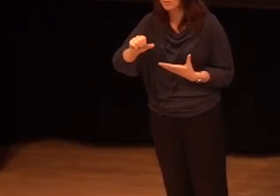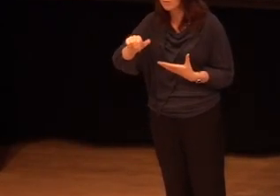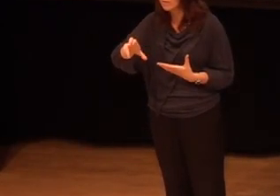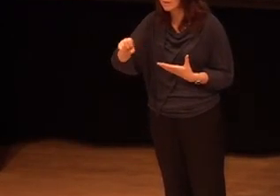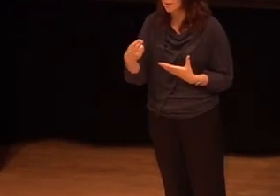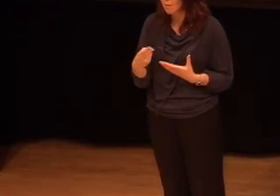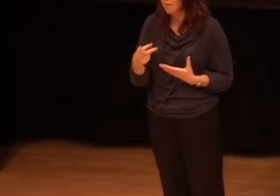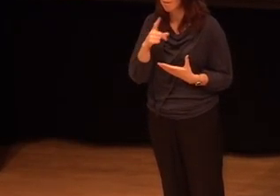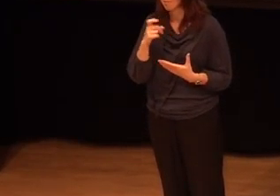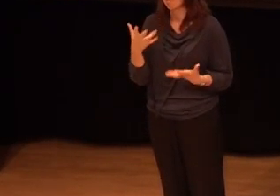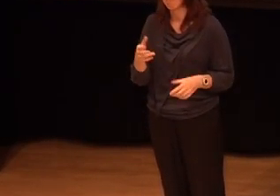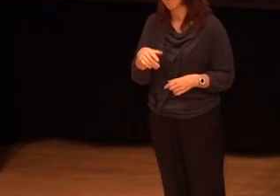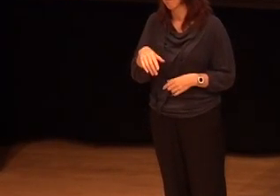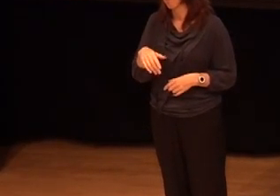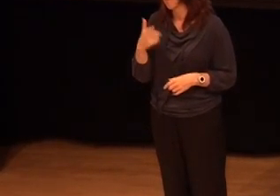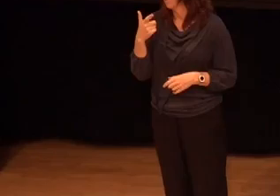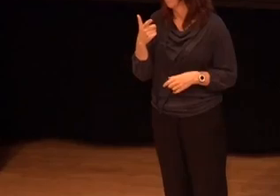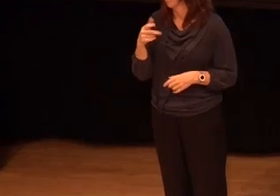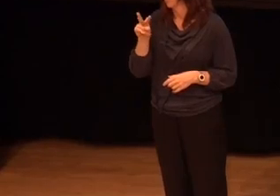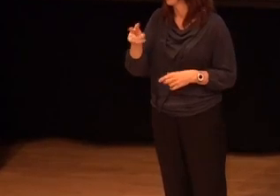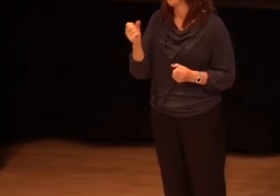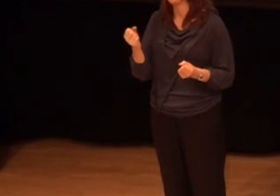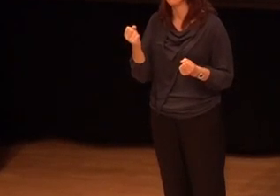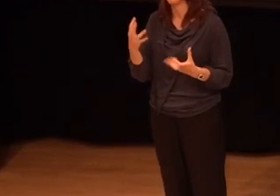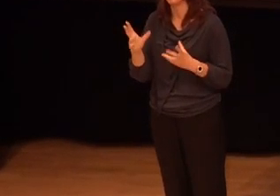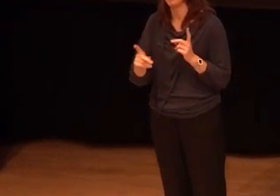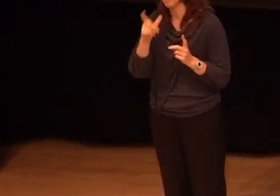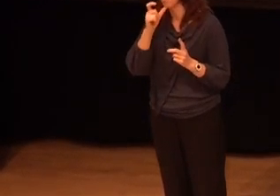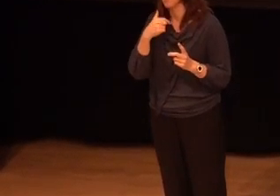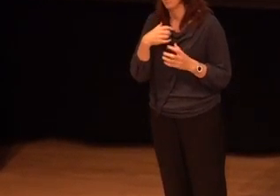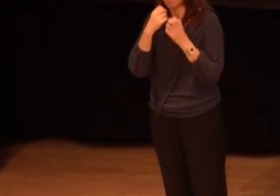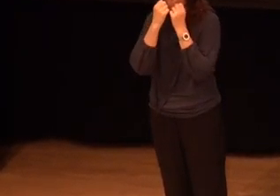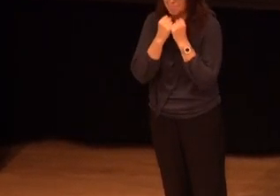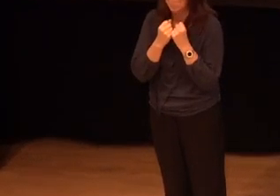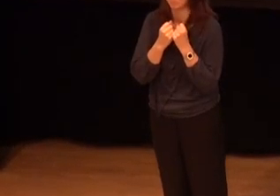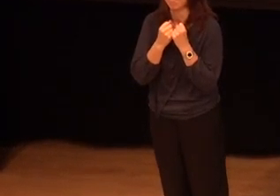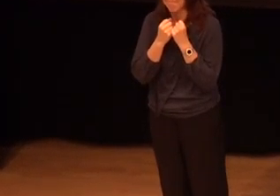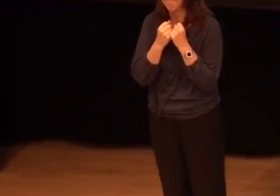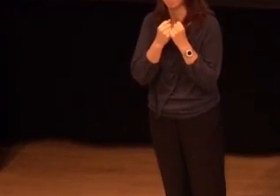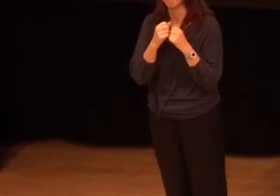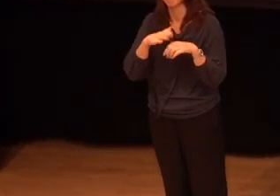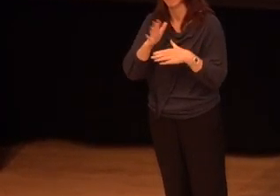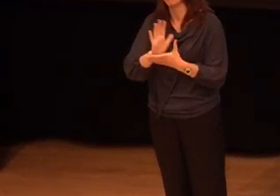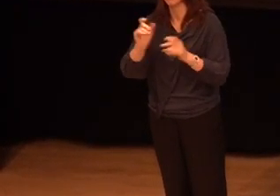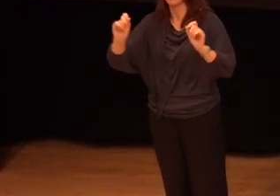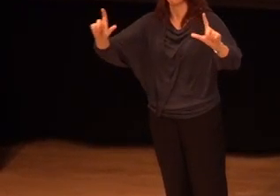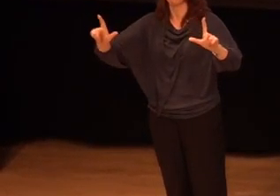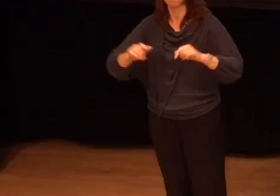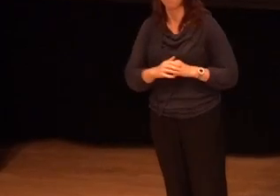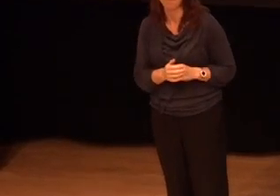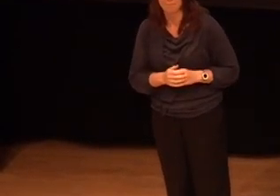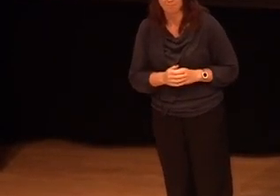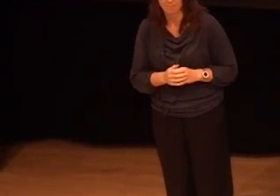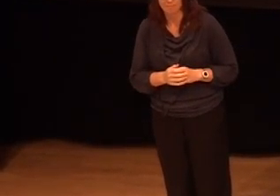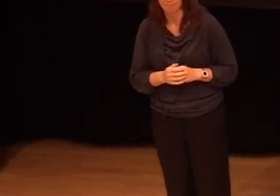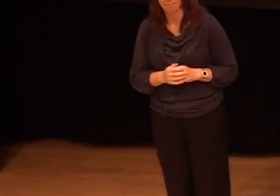because I got to see many people who I hold dear in front of me in a wonderful, powerful way.